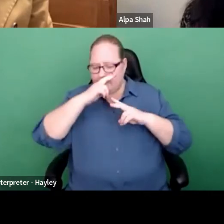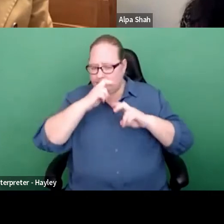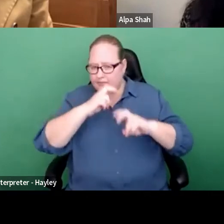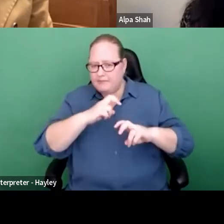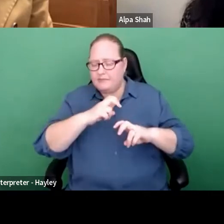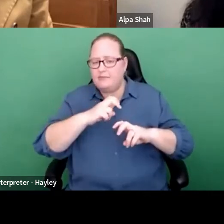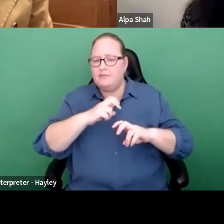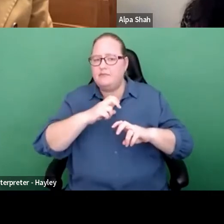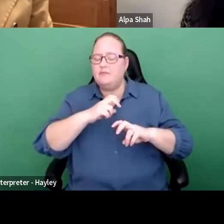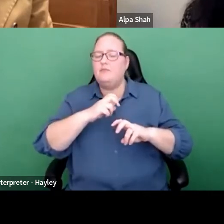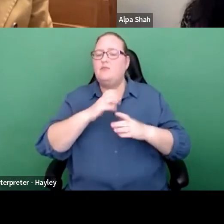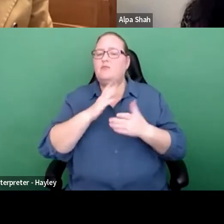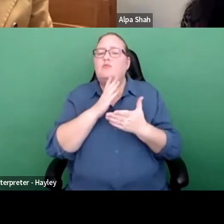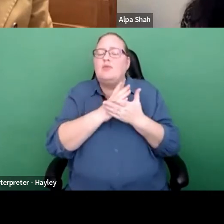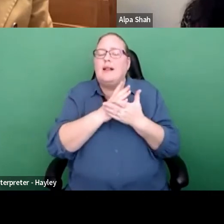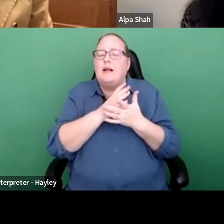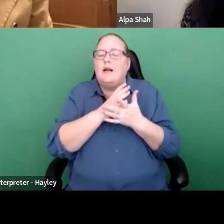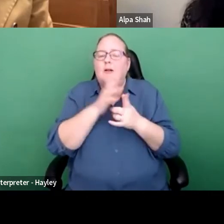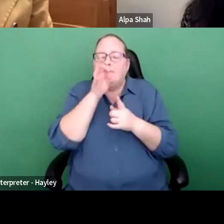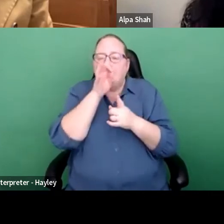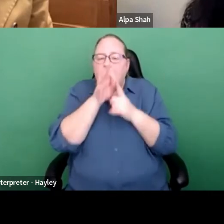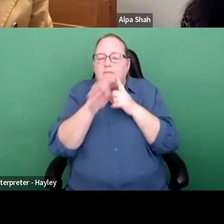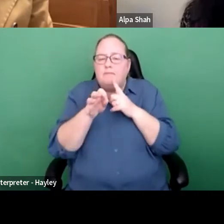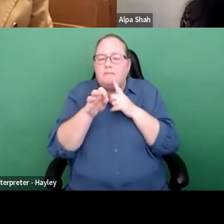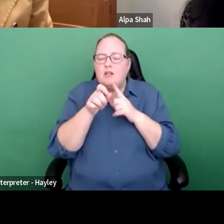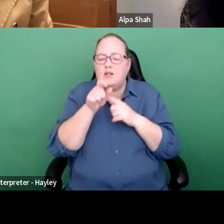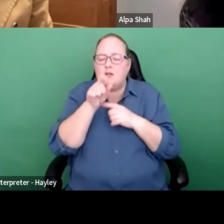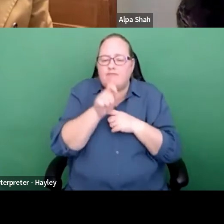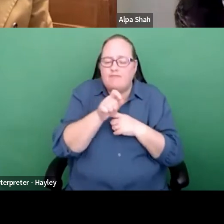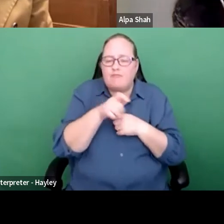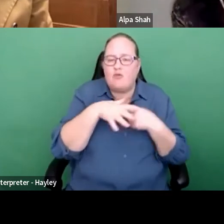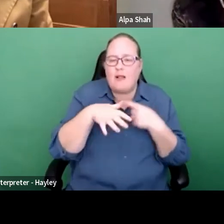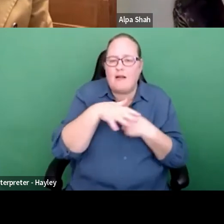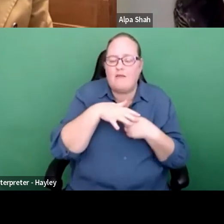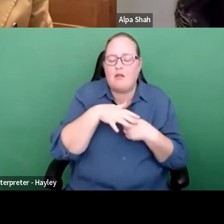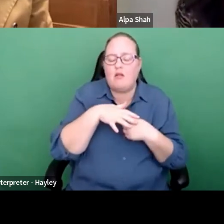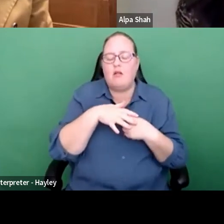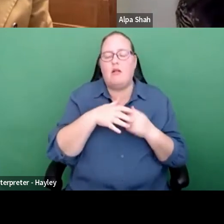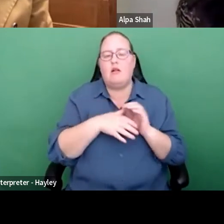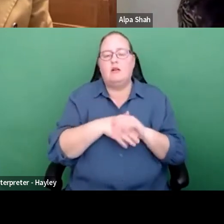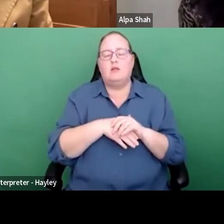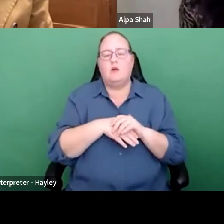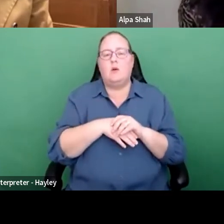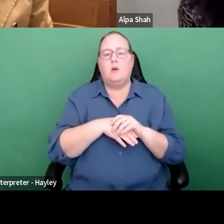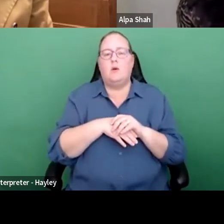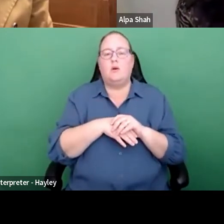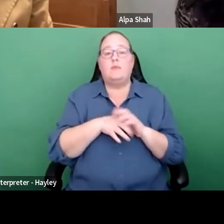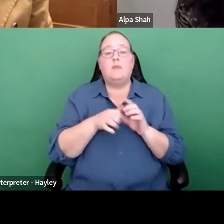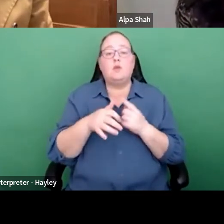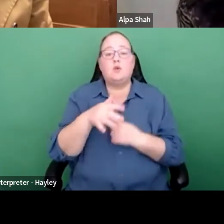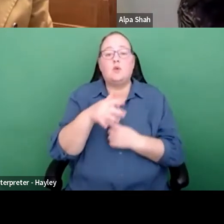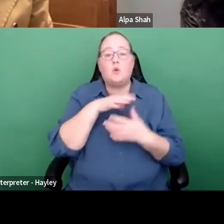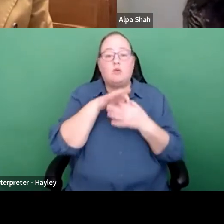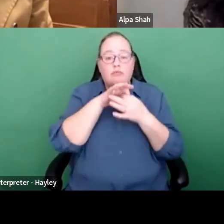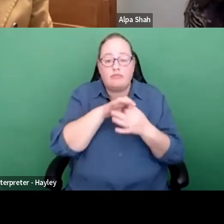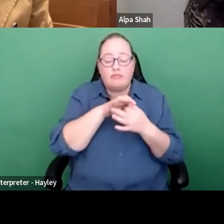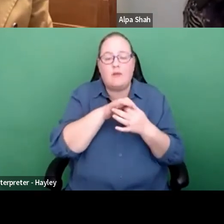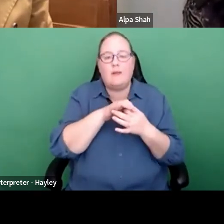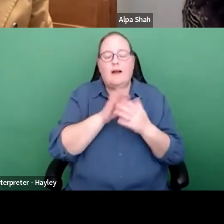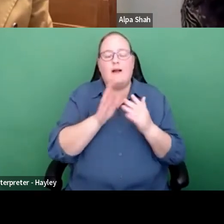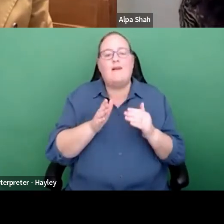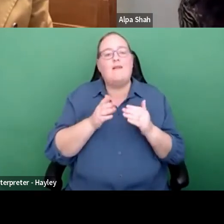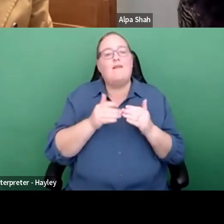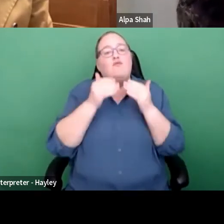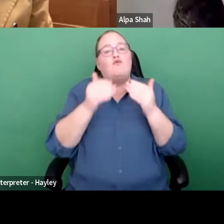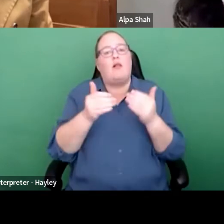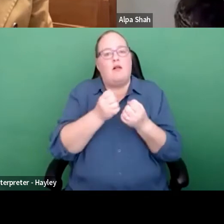at quite a micro level, at the level of social relations on the front line. And they're really for organizations in an